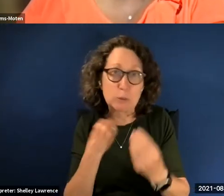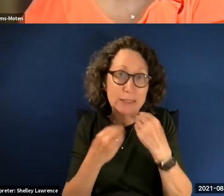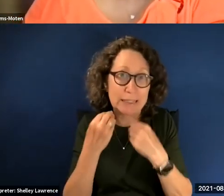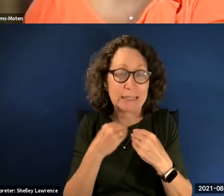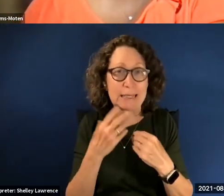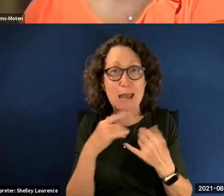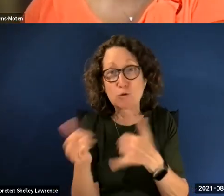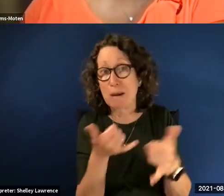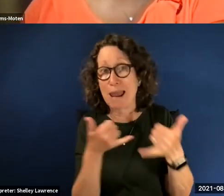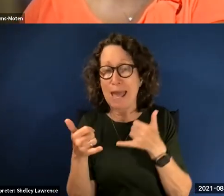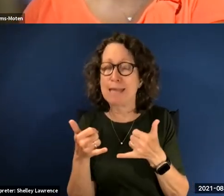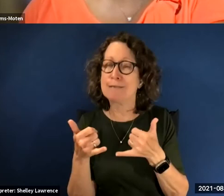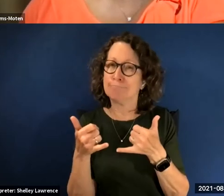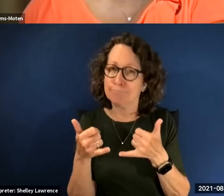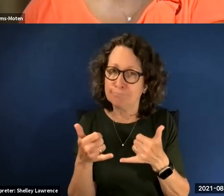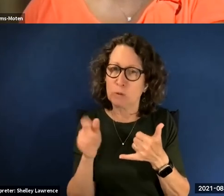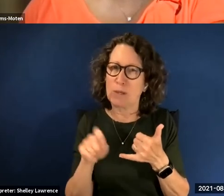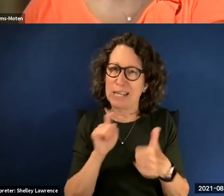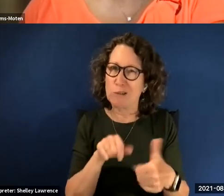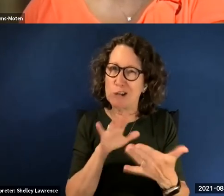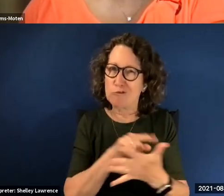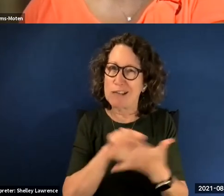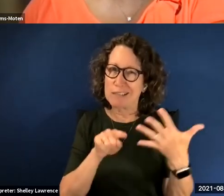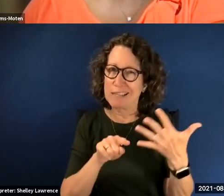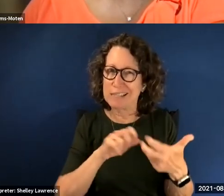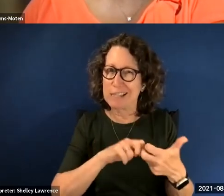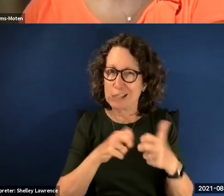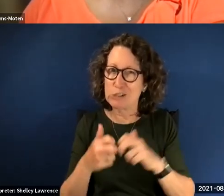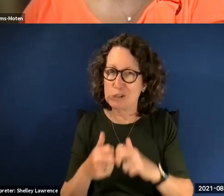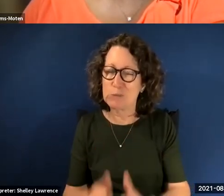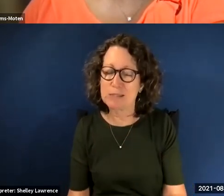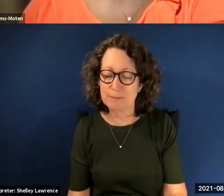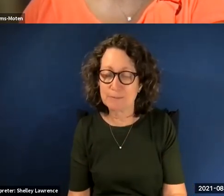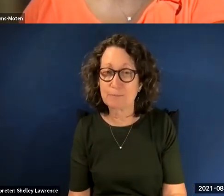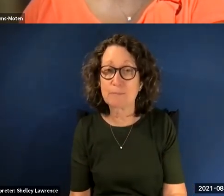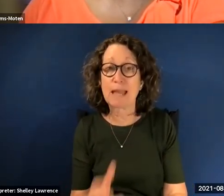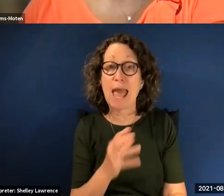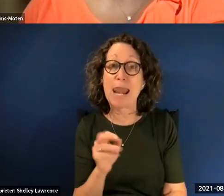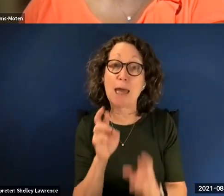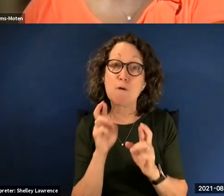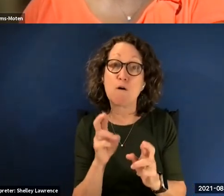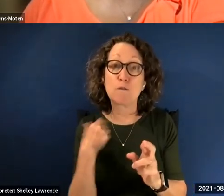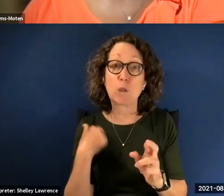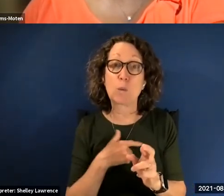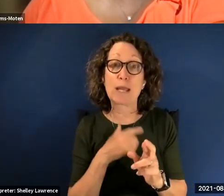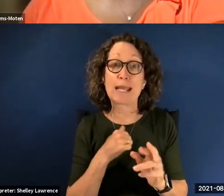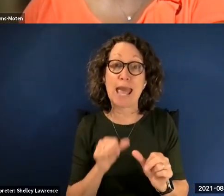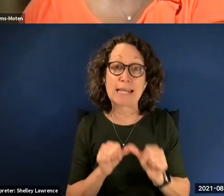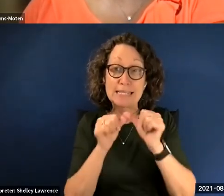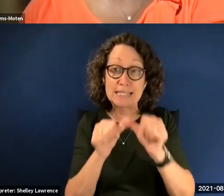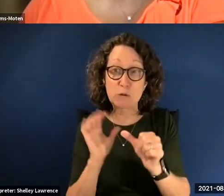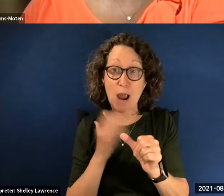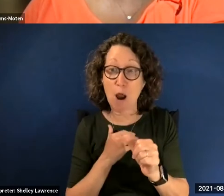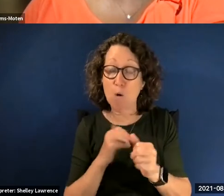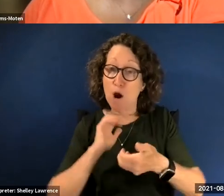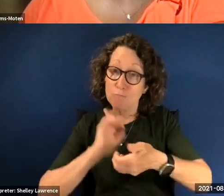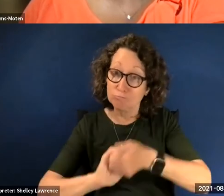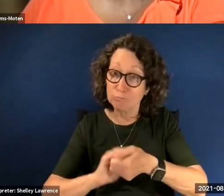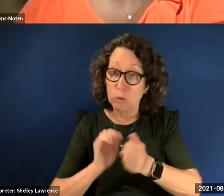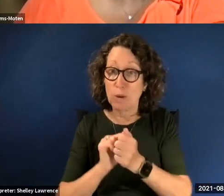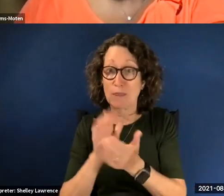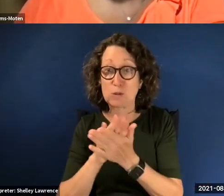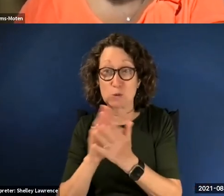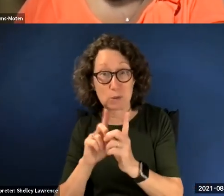and to play, we really need to address these issues. I'm very hopeful that we can continue our strong partnership with the